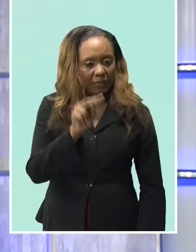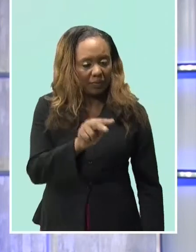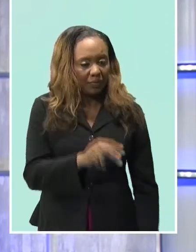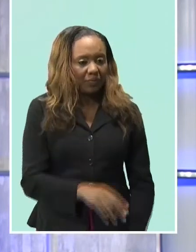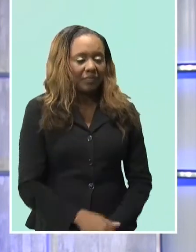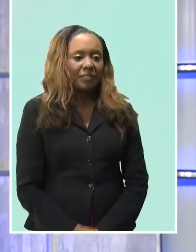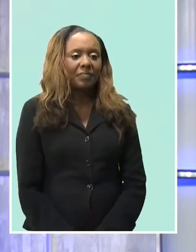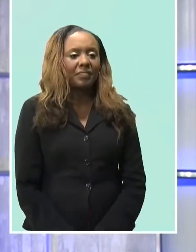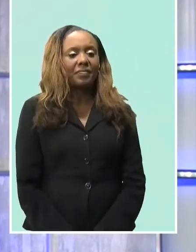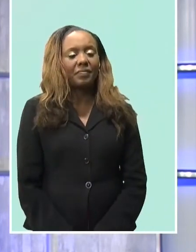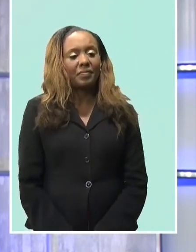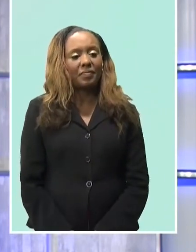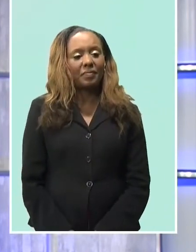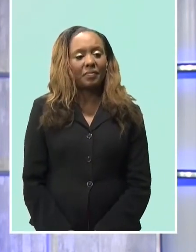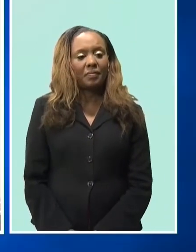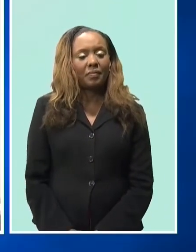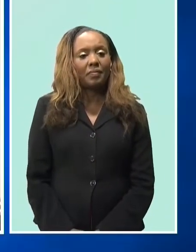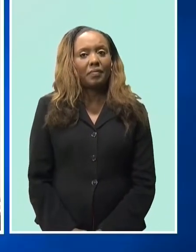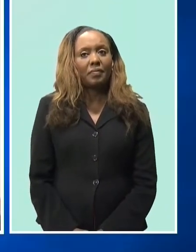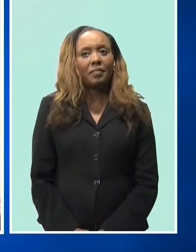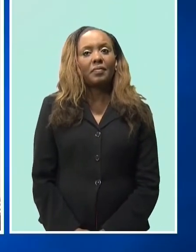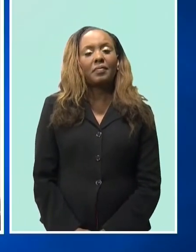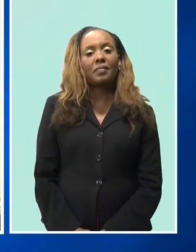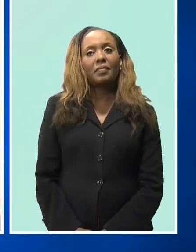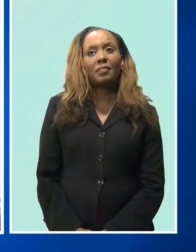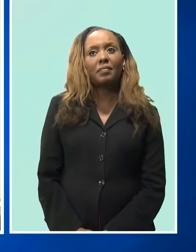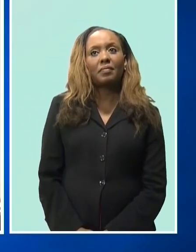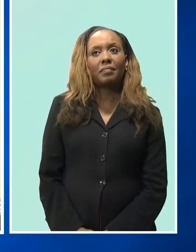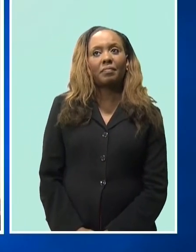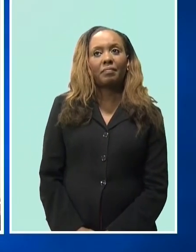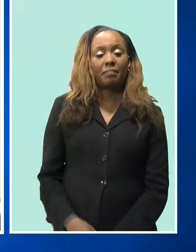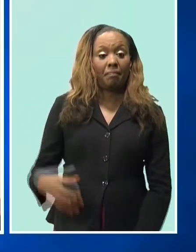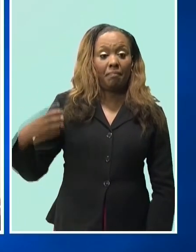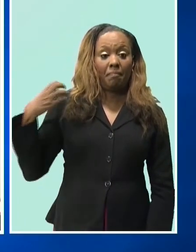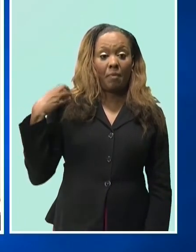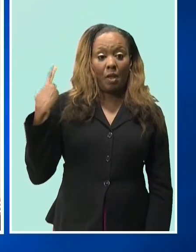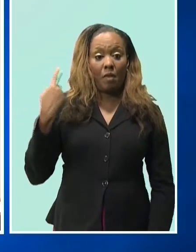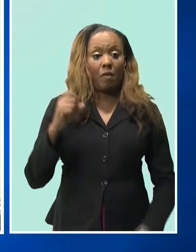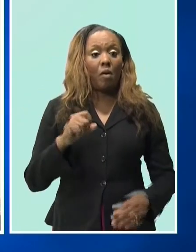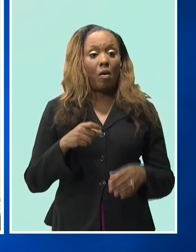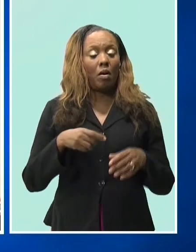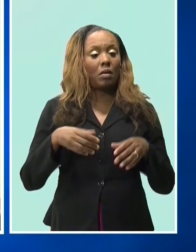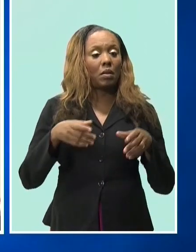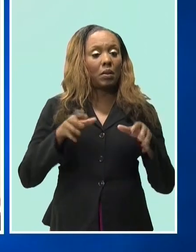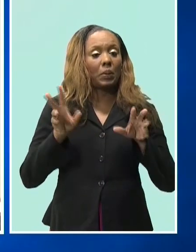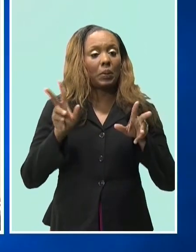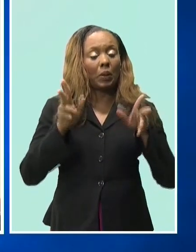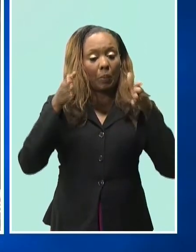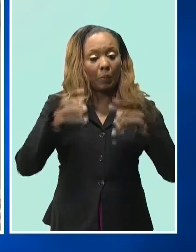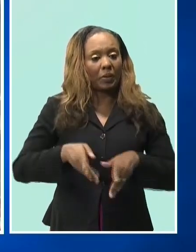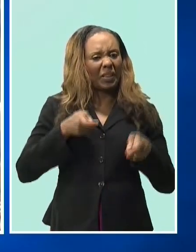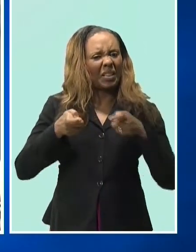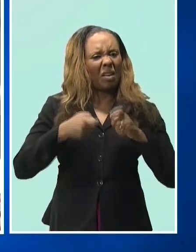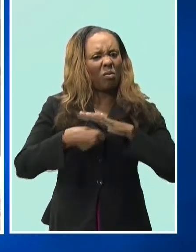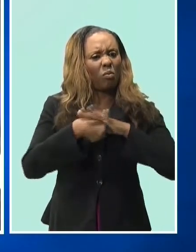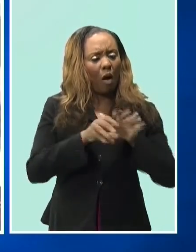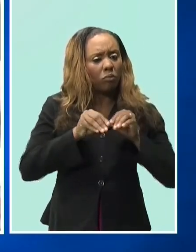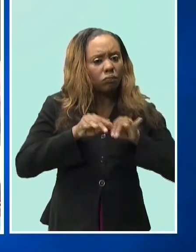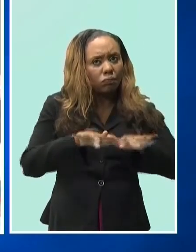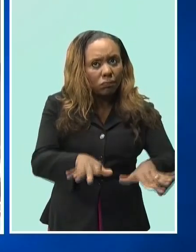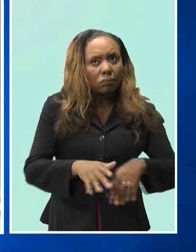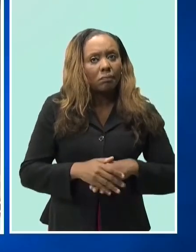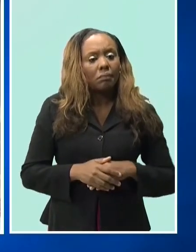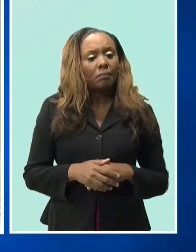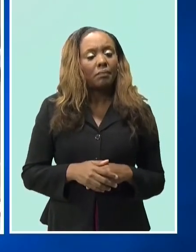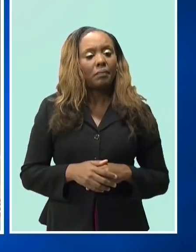News report. This was confirmed by head of the National COVID-19 Task Force, Prime Minister Moses Nakamoto. In addition, Guyana will